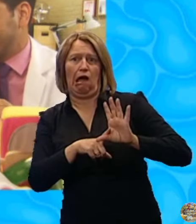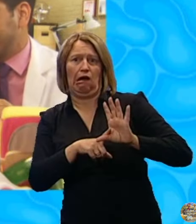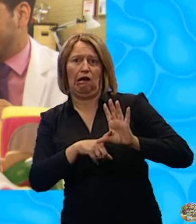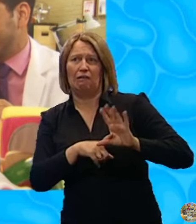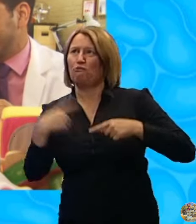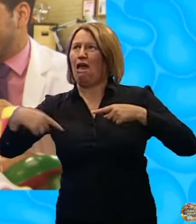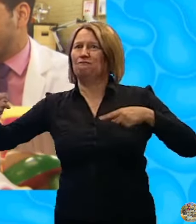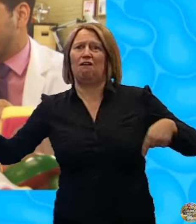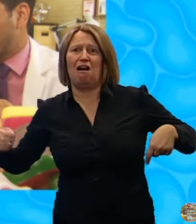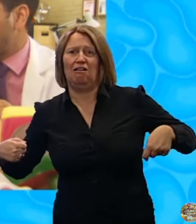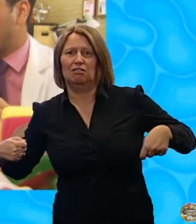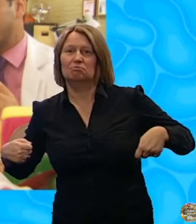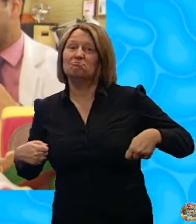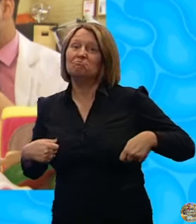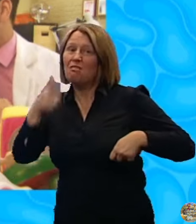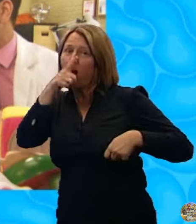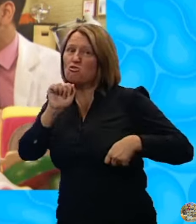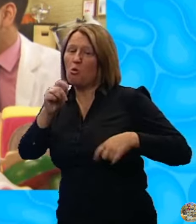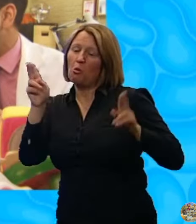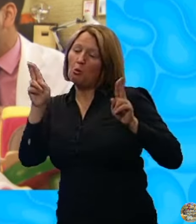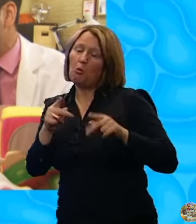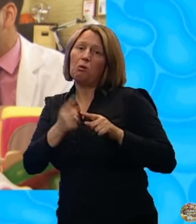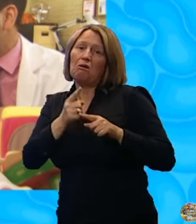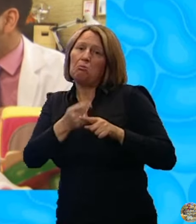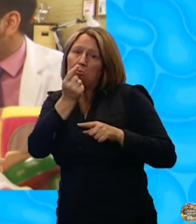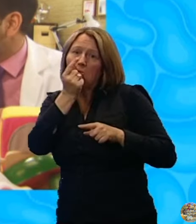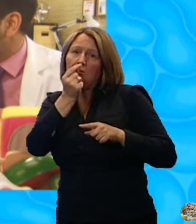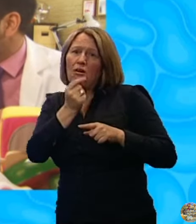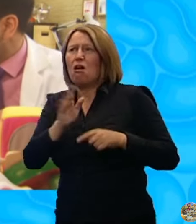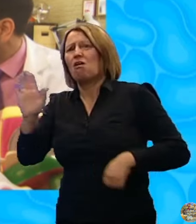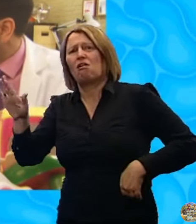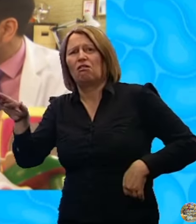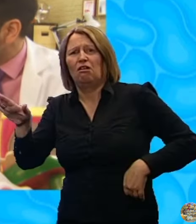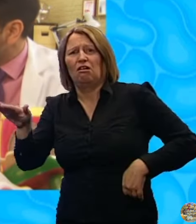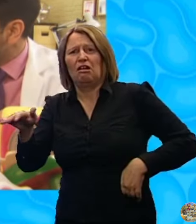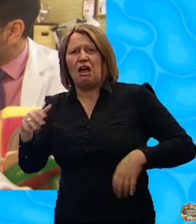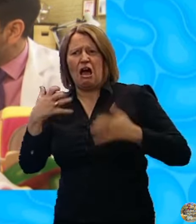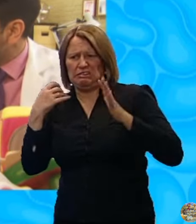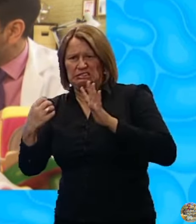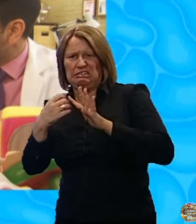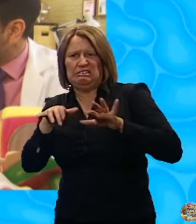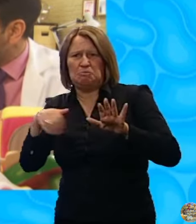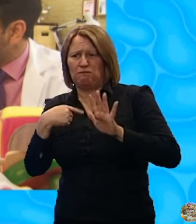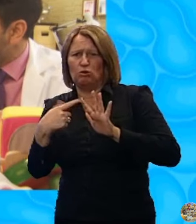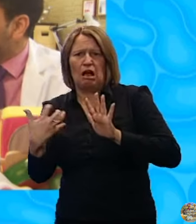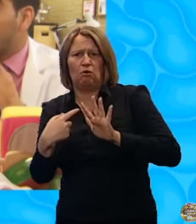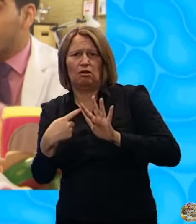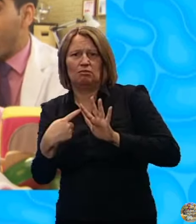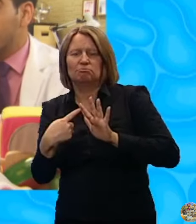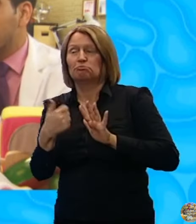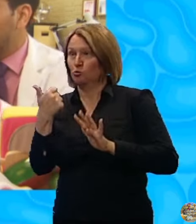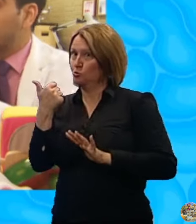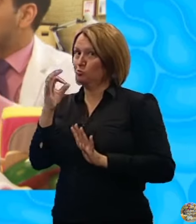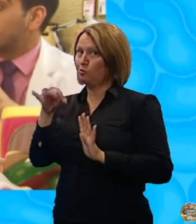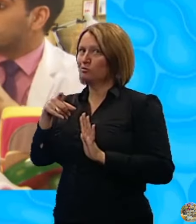year? That's forever. Well, with luck, yours will go sooner than that. Oh, Dr. Ranj, how did the gang of bugs get in my foot? Now,